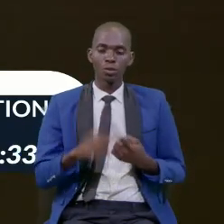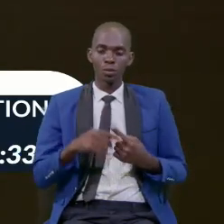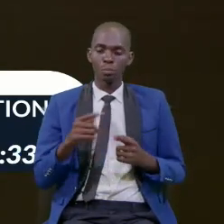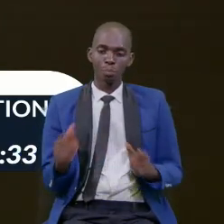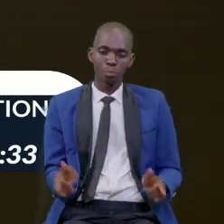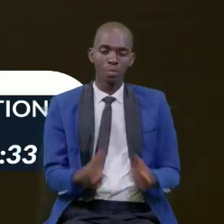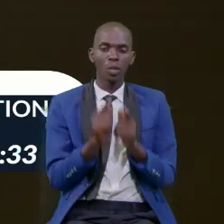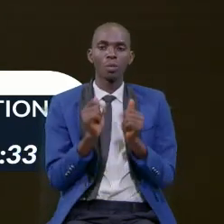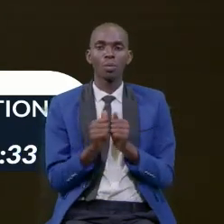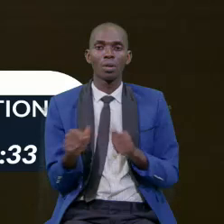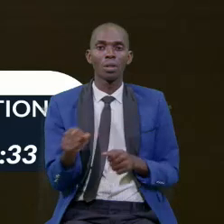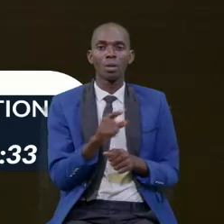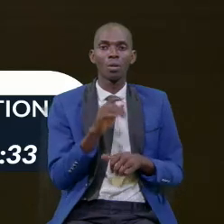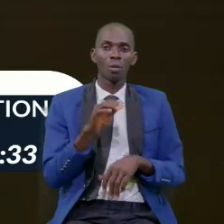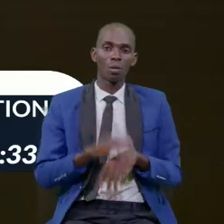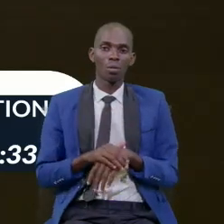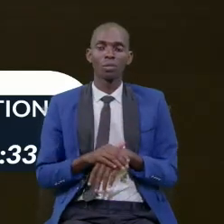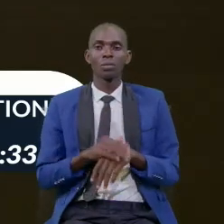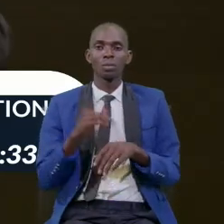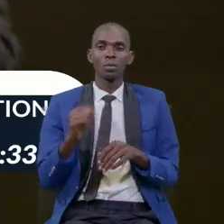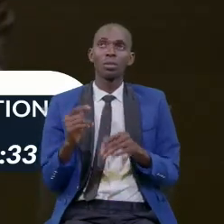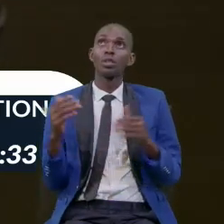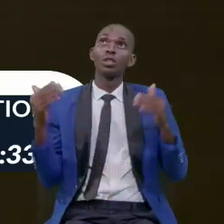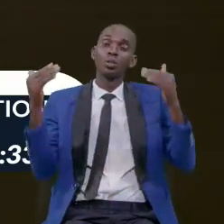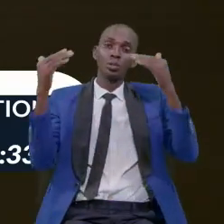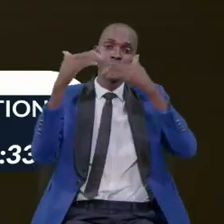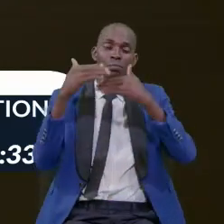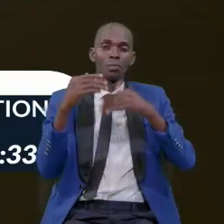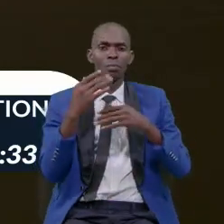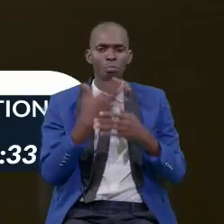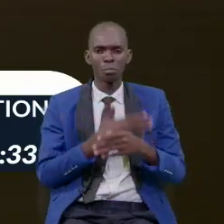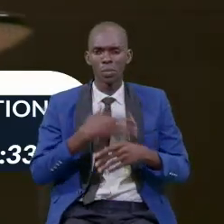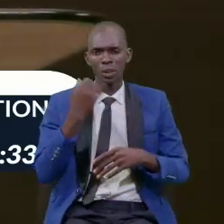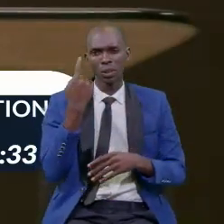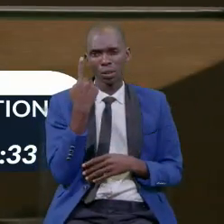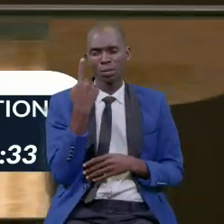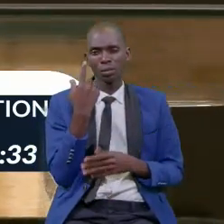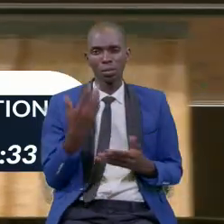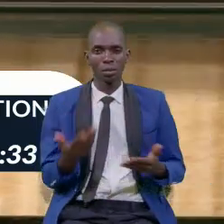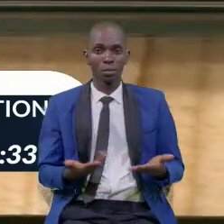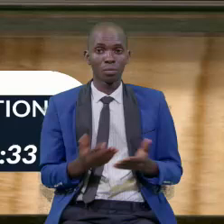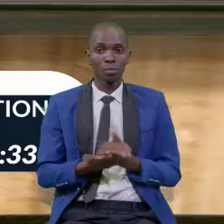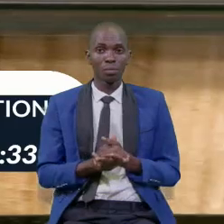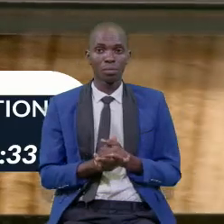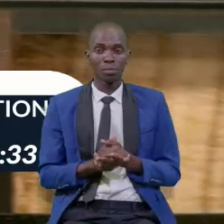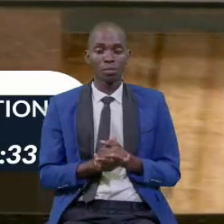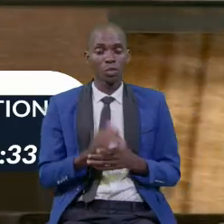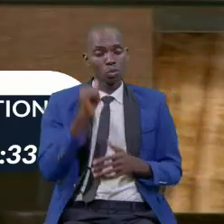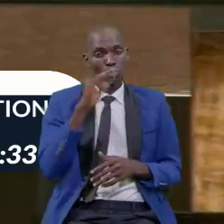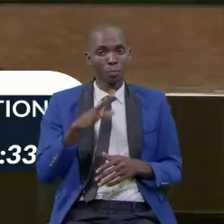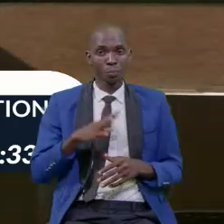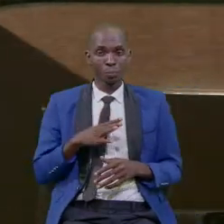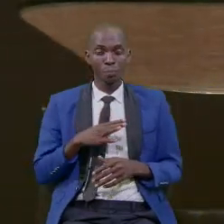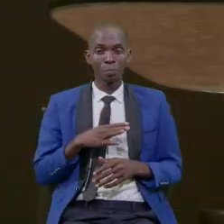them upon the roof. Please understand here. She accommodated